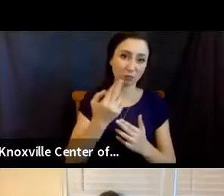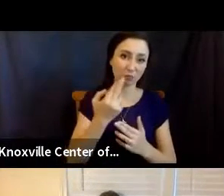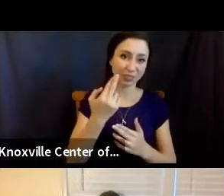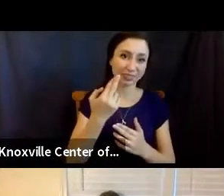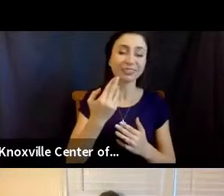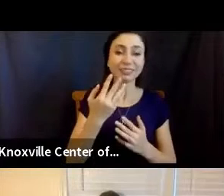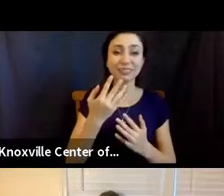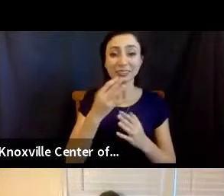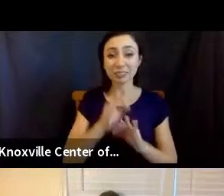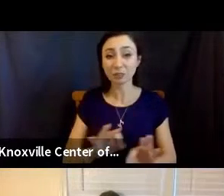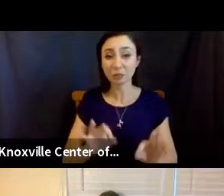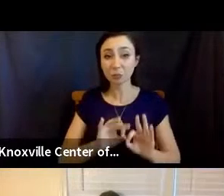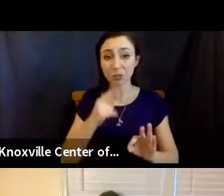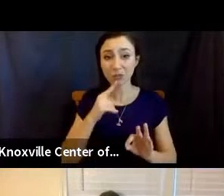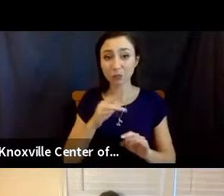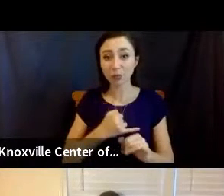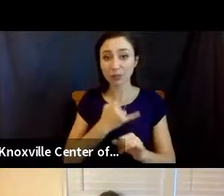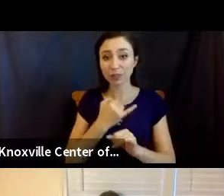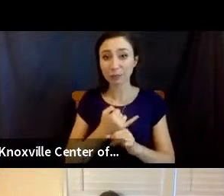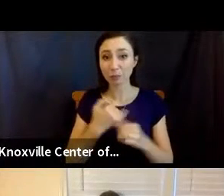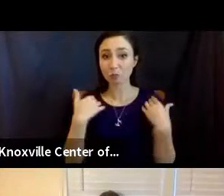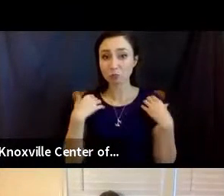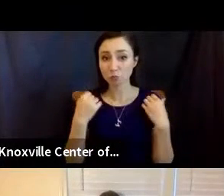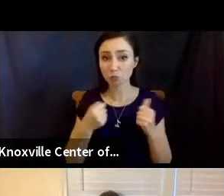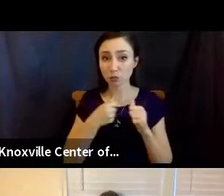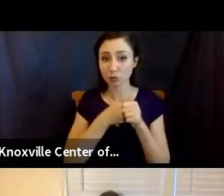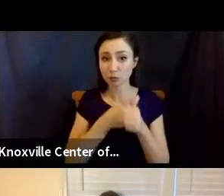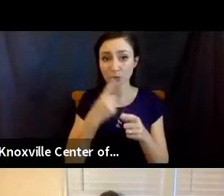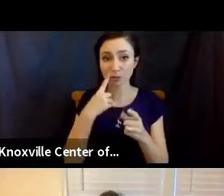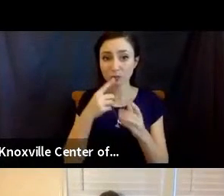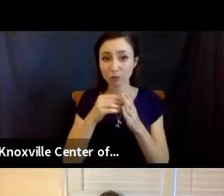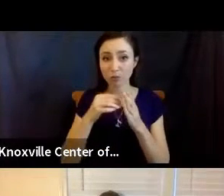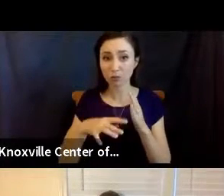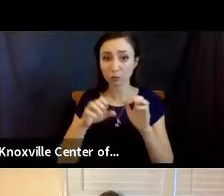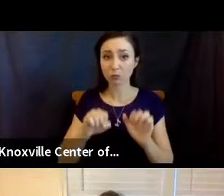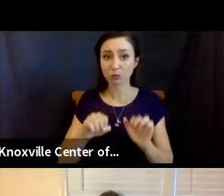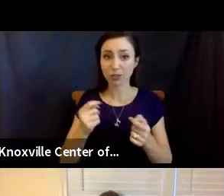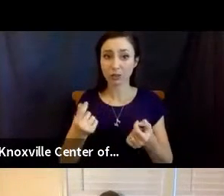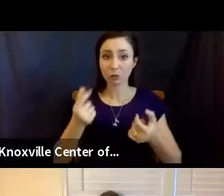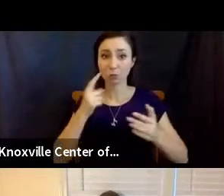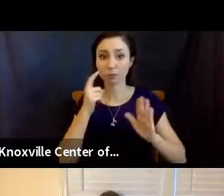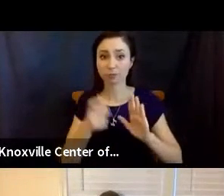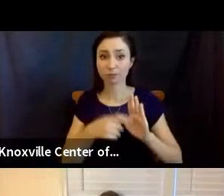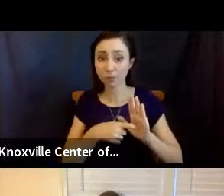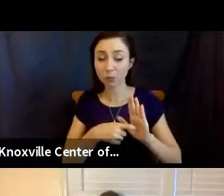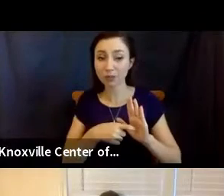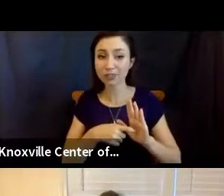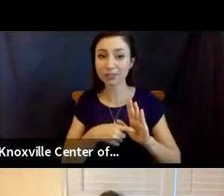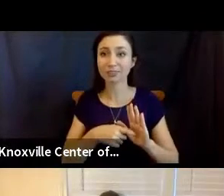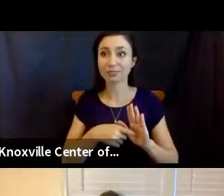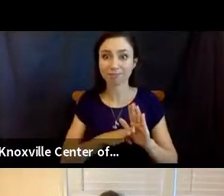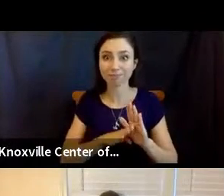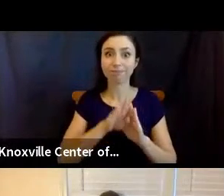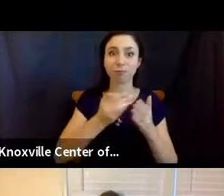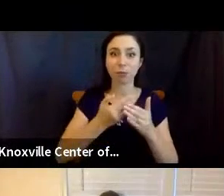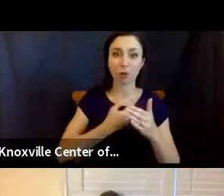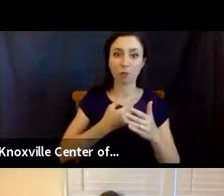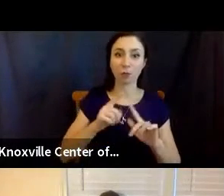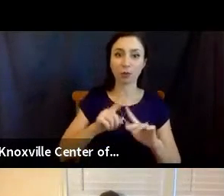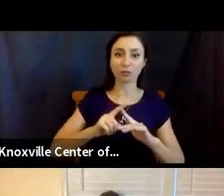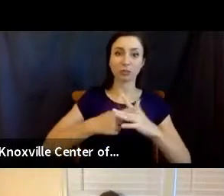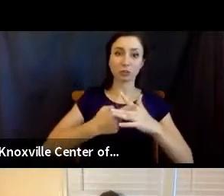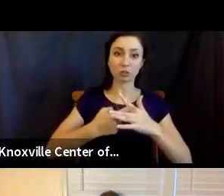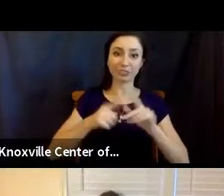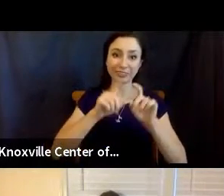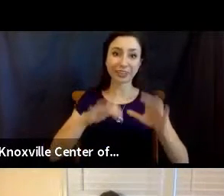we have strong compliance among our students so that we can act quickly to spot a potential surge before it starts. Our testing is still new